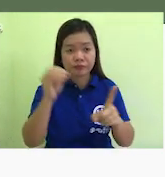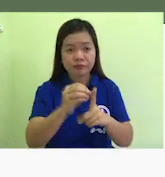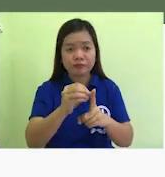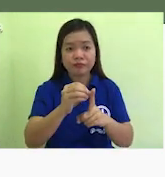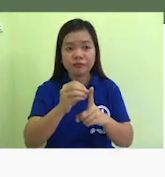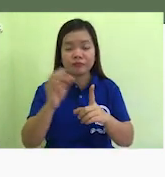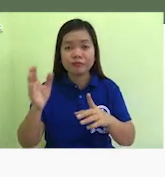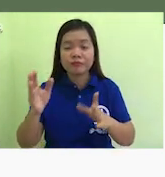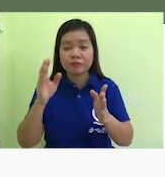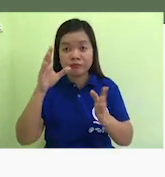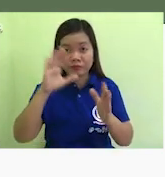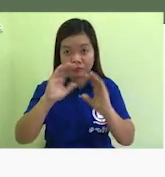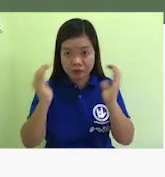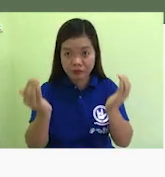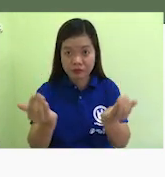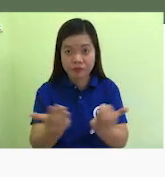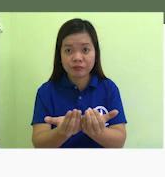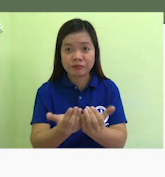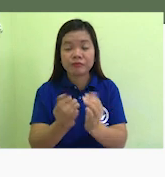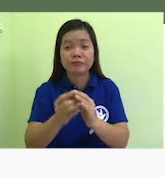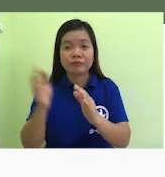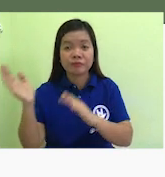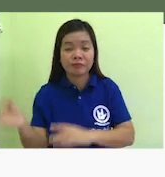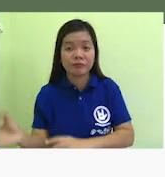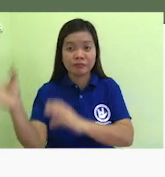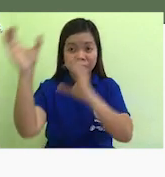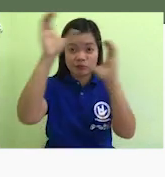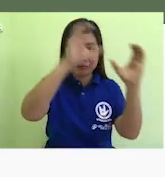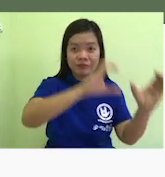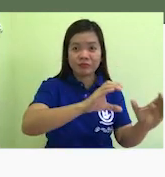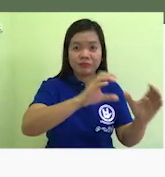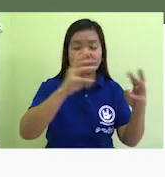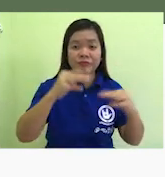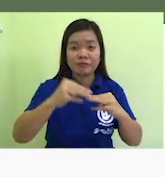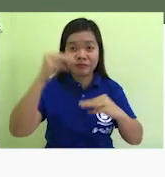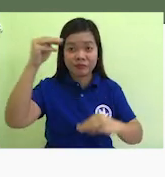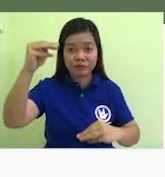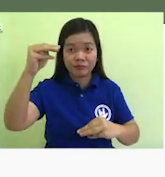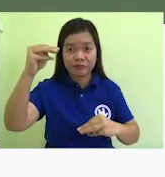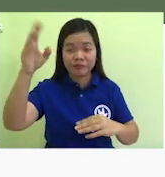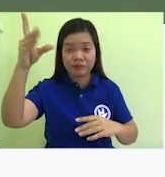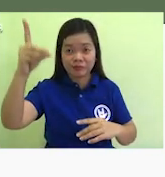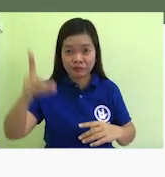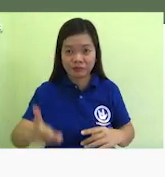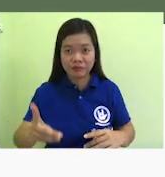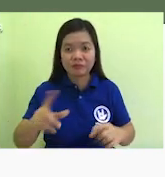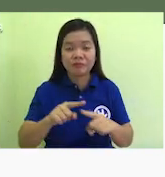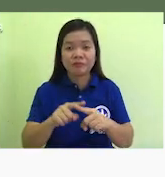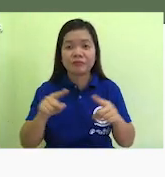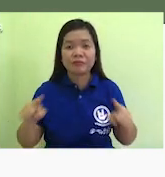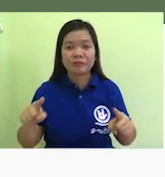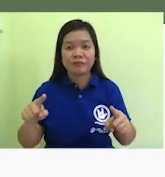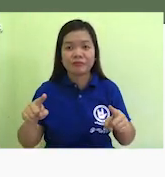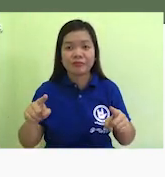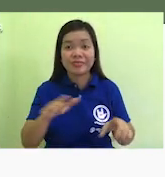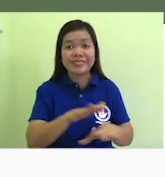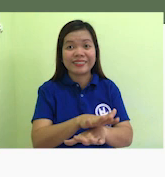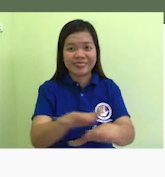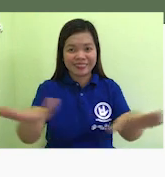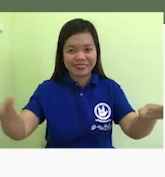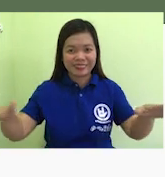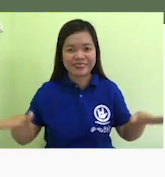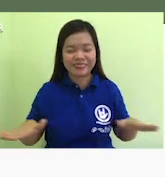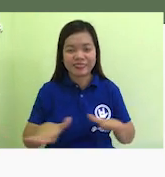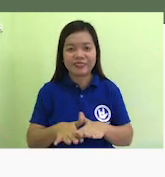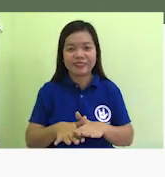goes up over the net, reaching its maximum point, and then slopes downwards, back at the